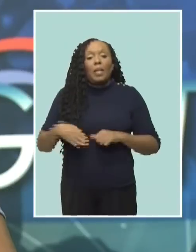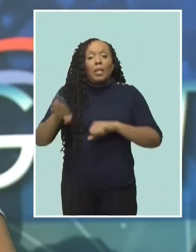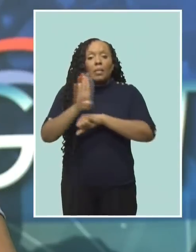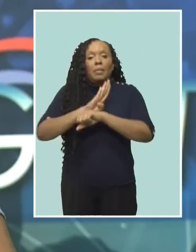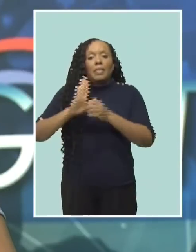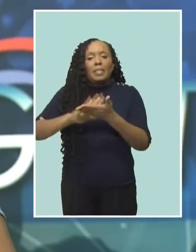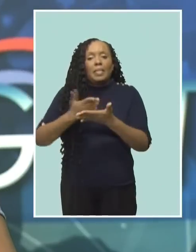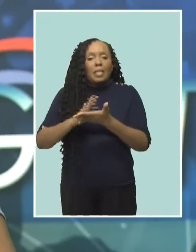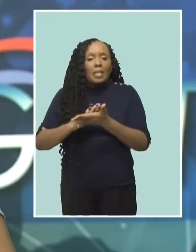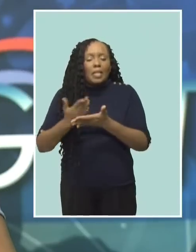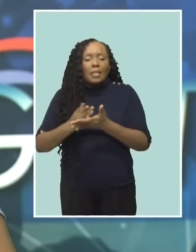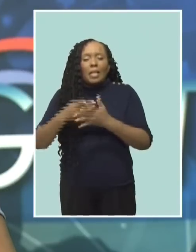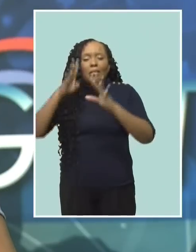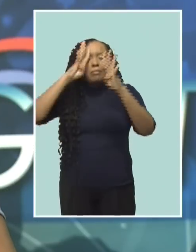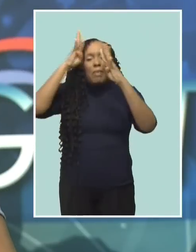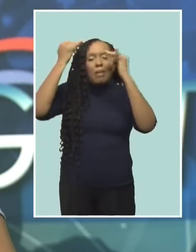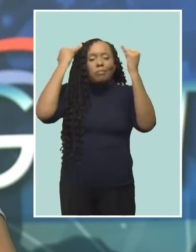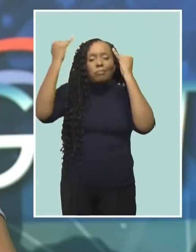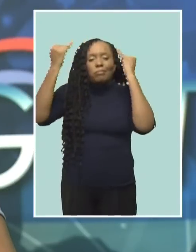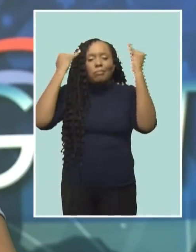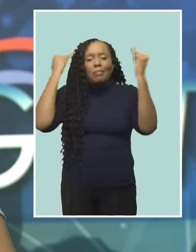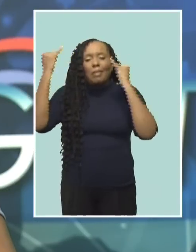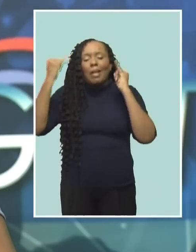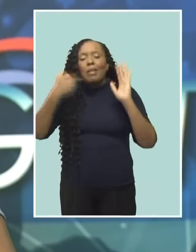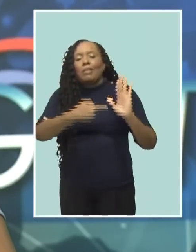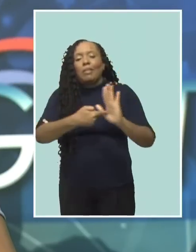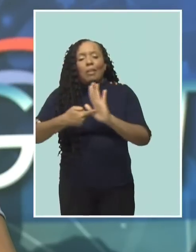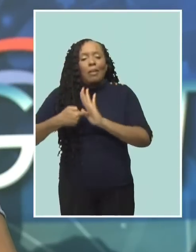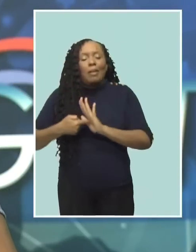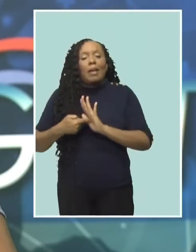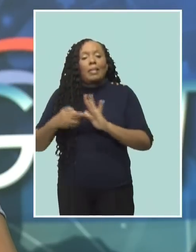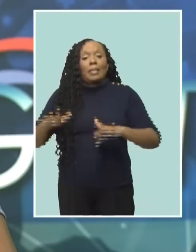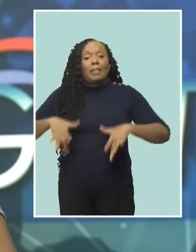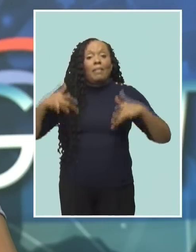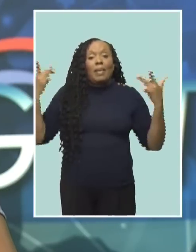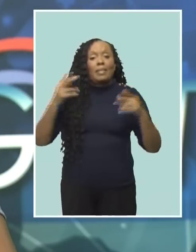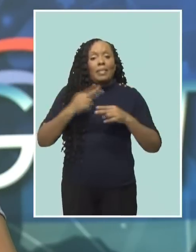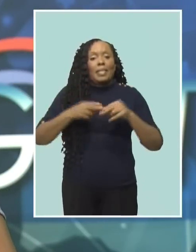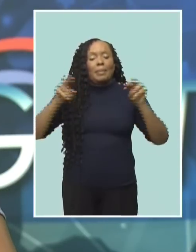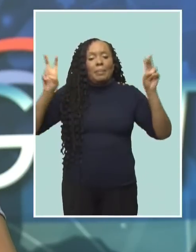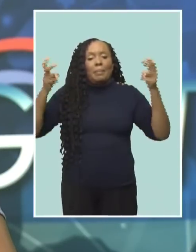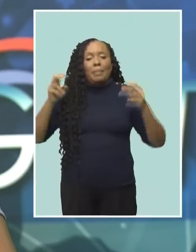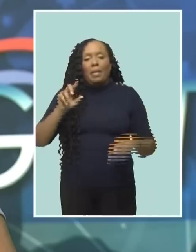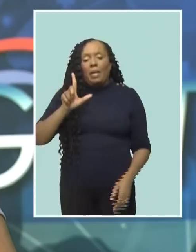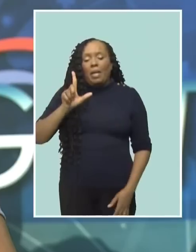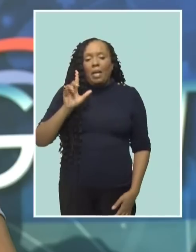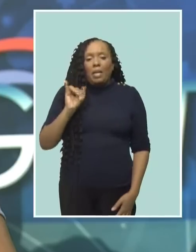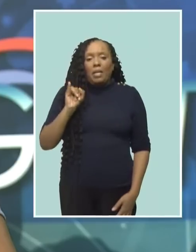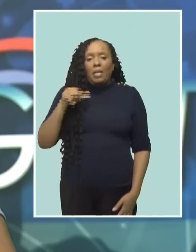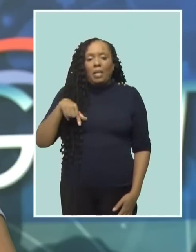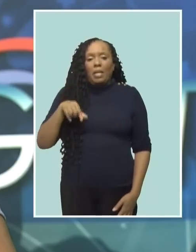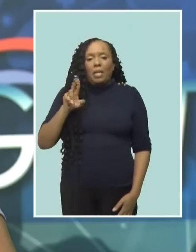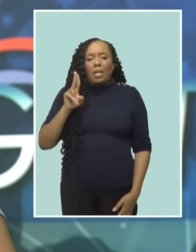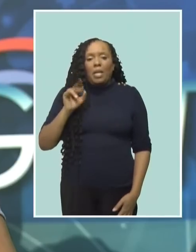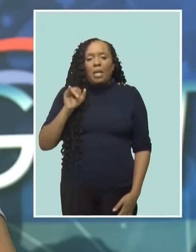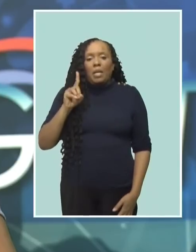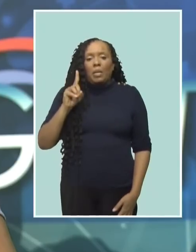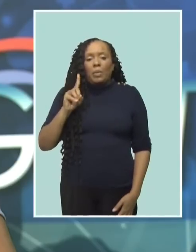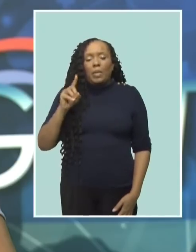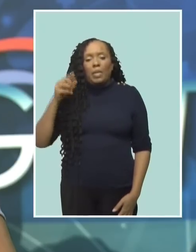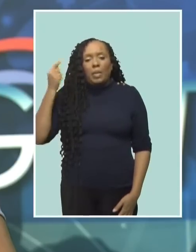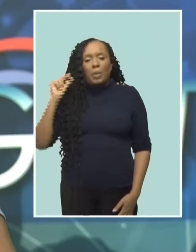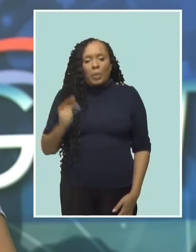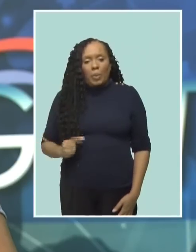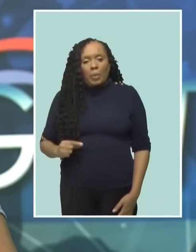Barbados' culinary creativity was on full display at Liquid Gold, the finale of this year's Barbados Tourism Marketing Inc.'s Food and